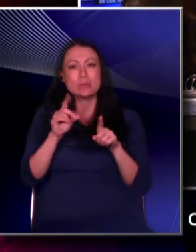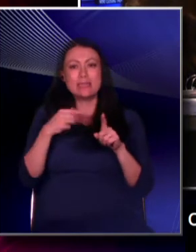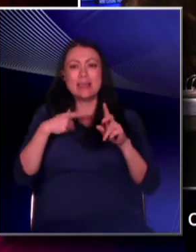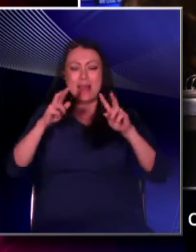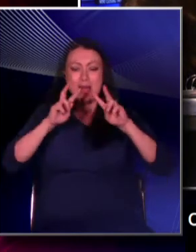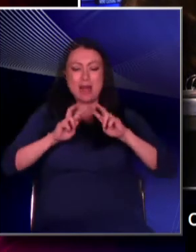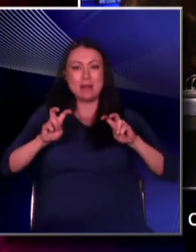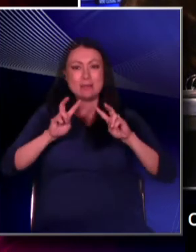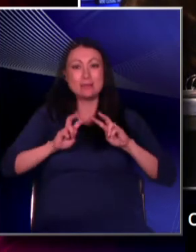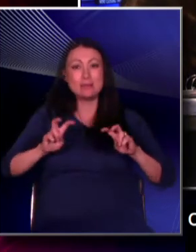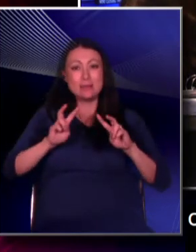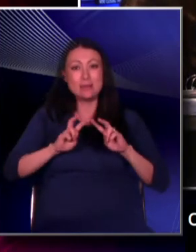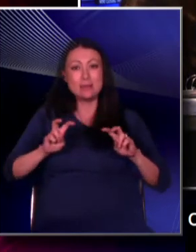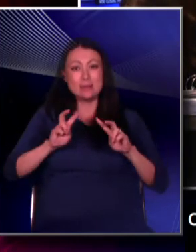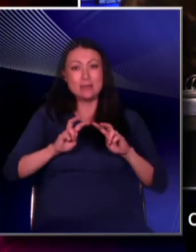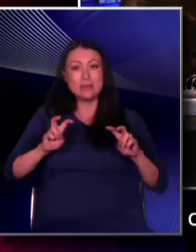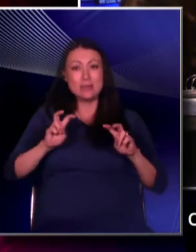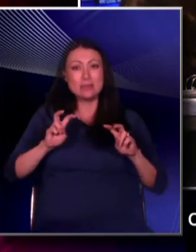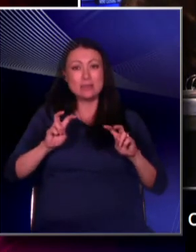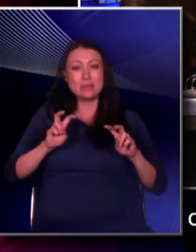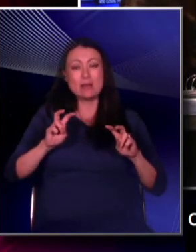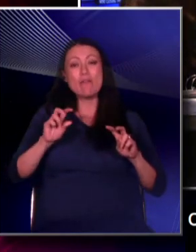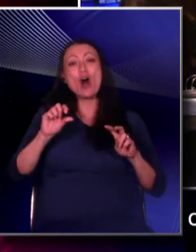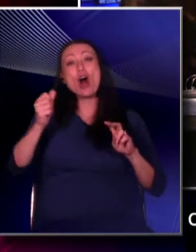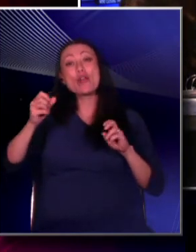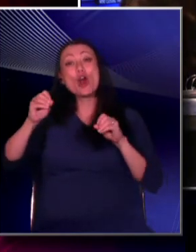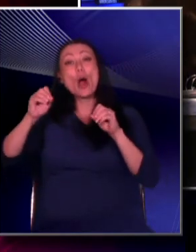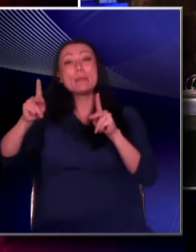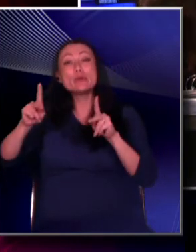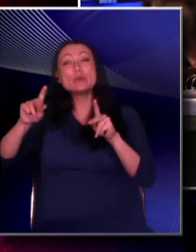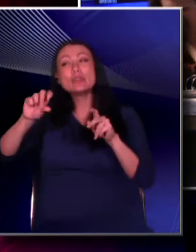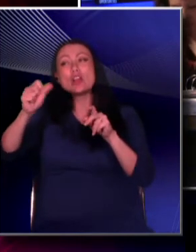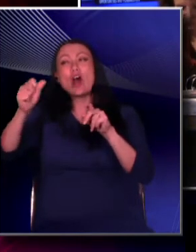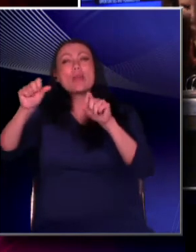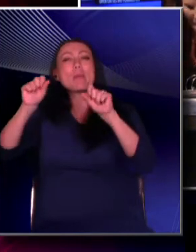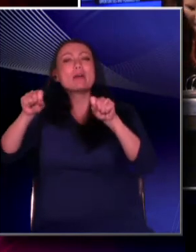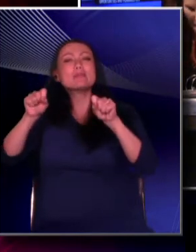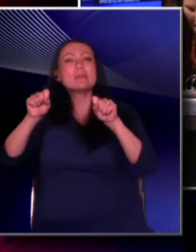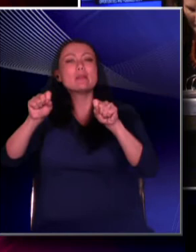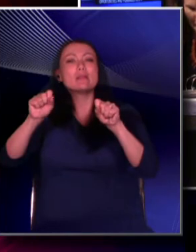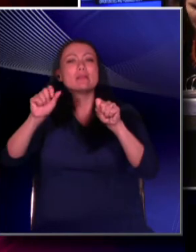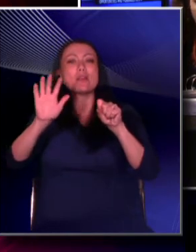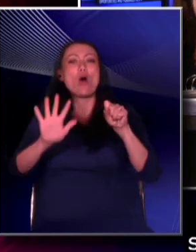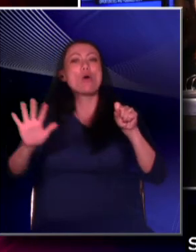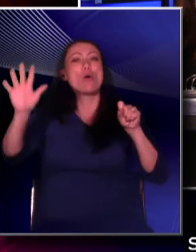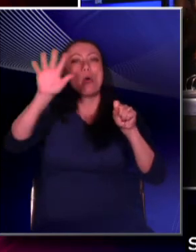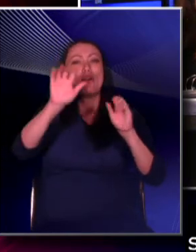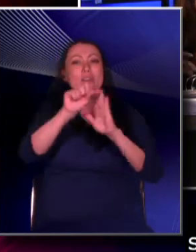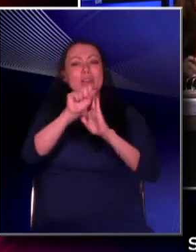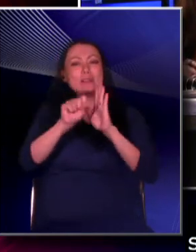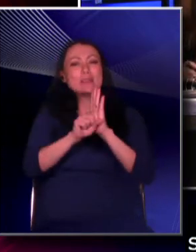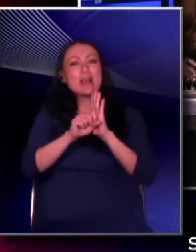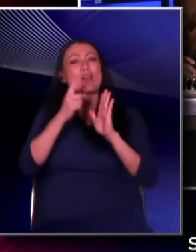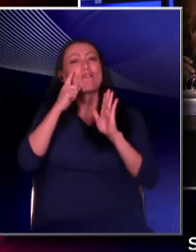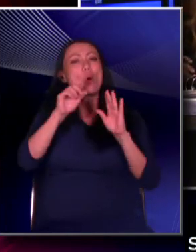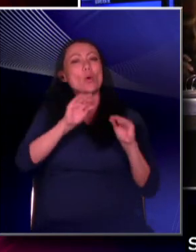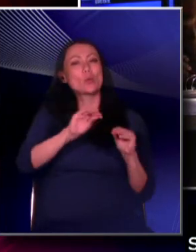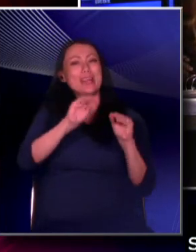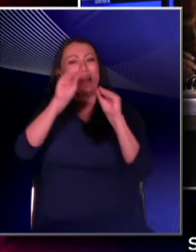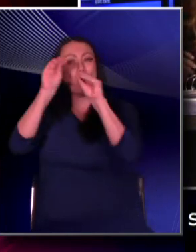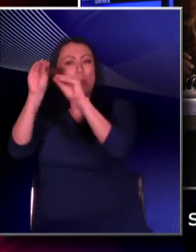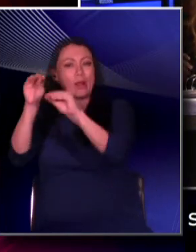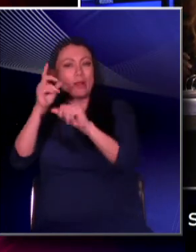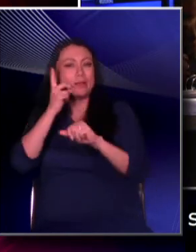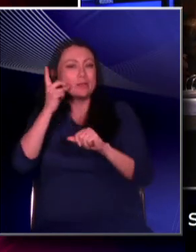analysis of opportunities and possibilities around the state for relocating the